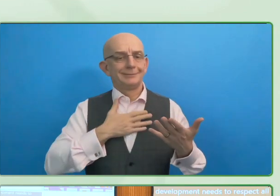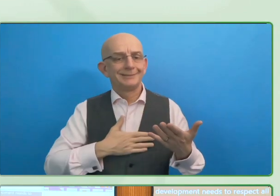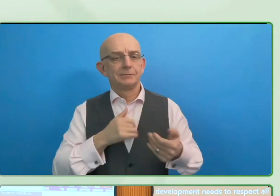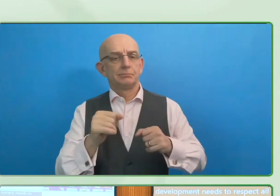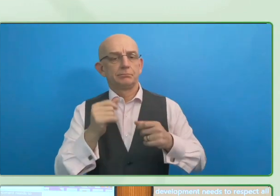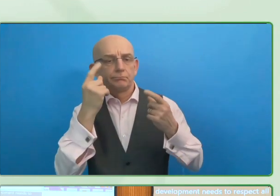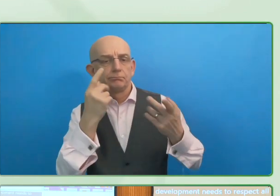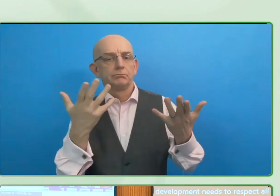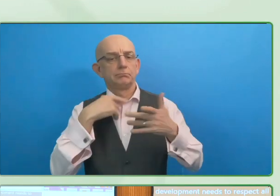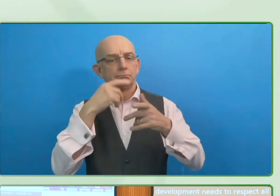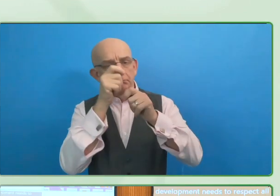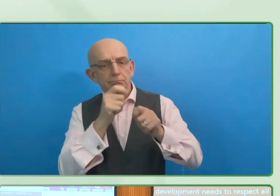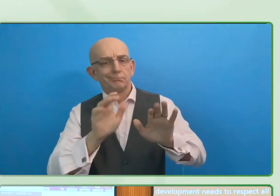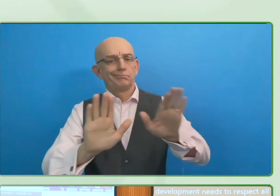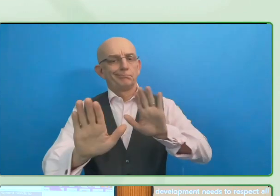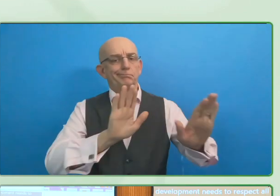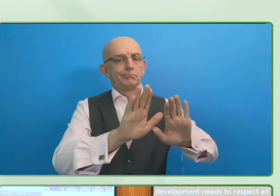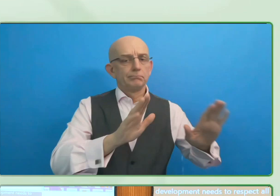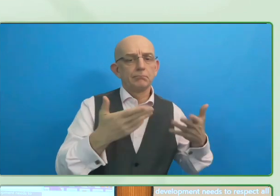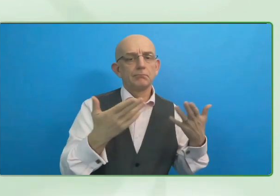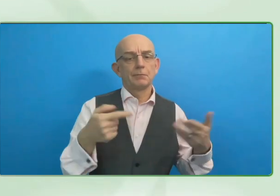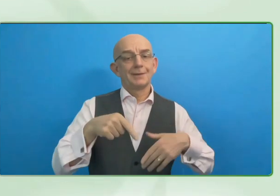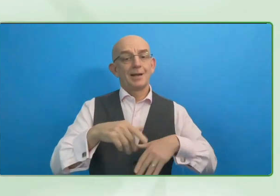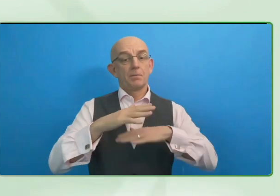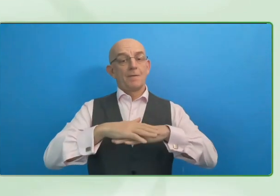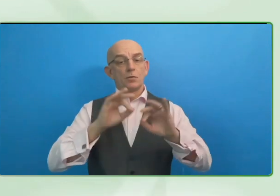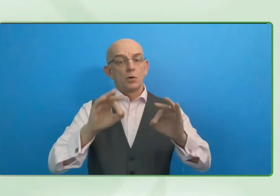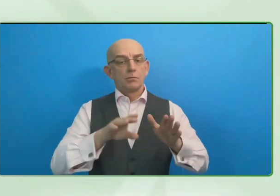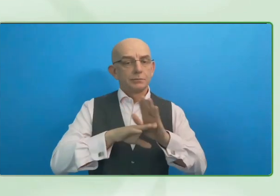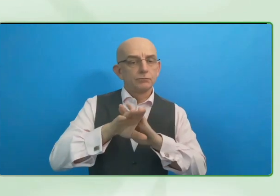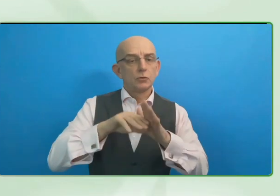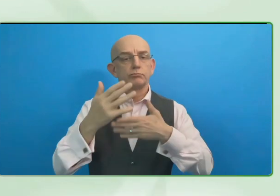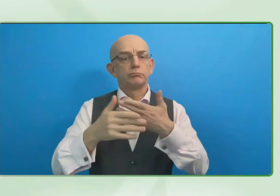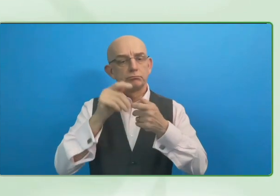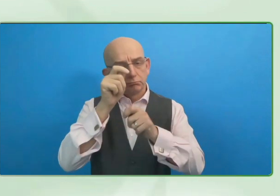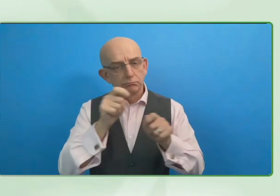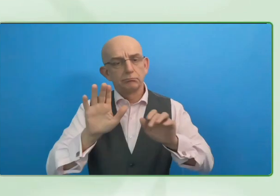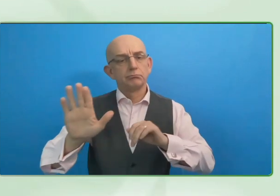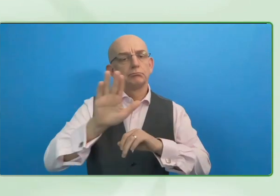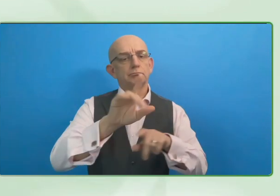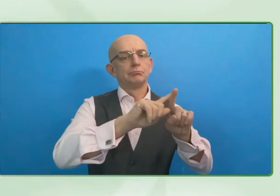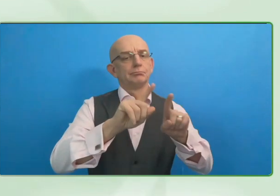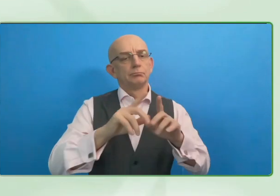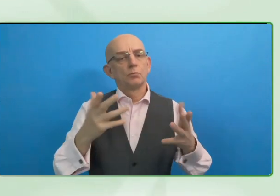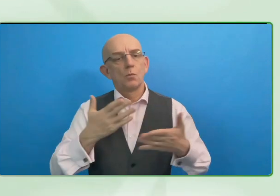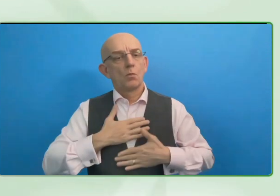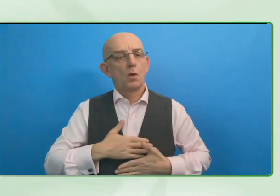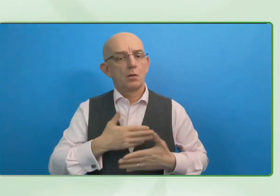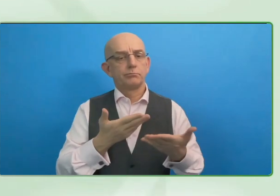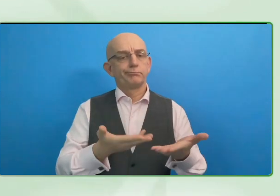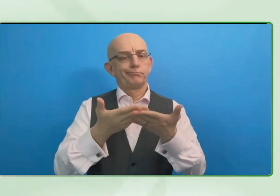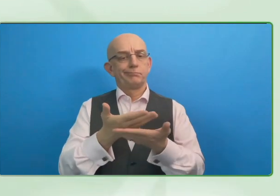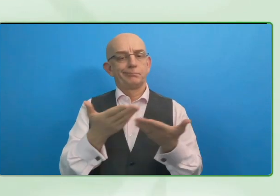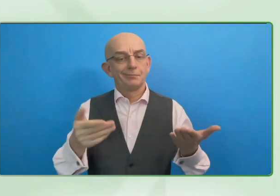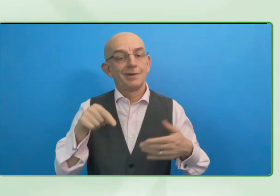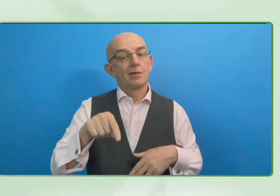and thank you very much for your attention, and happy to meet with anybody of you who would be interested.